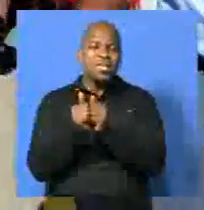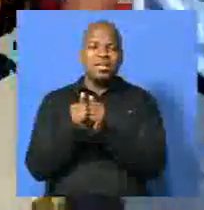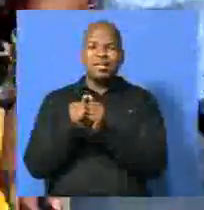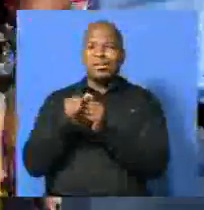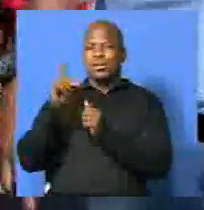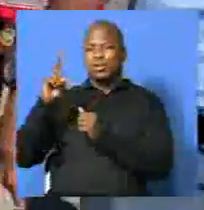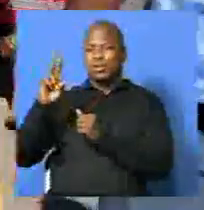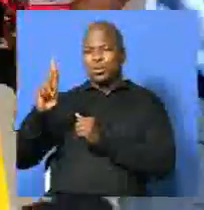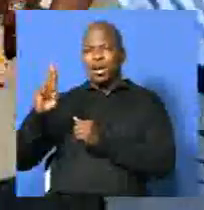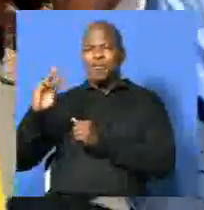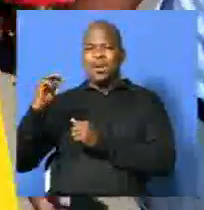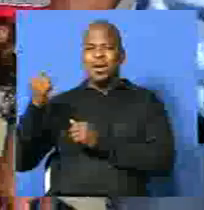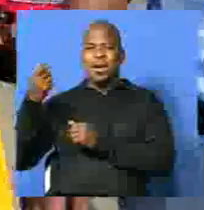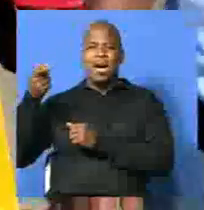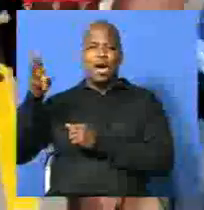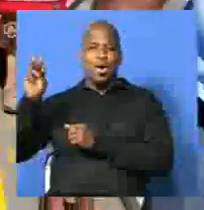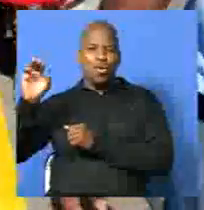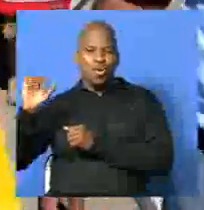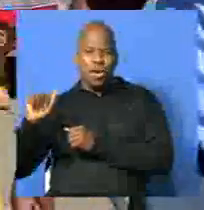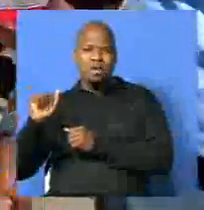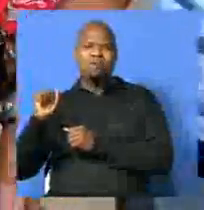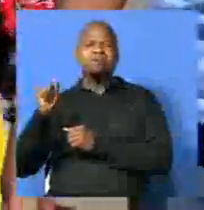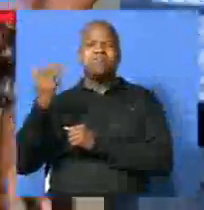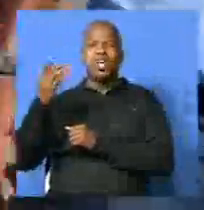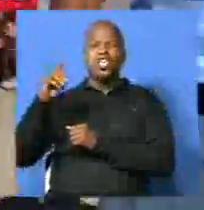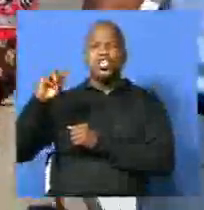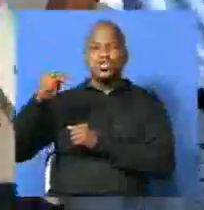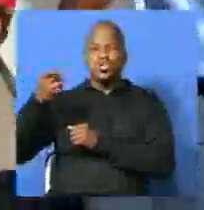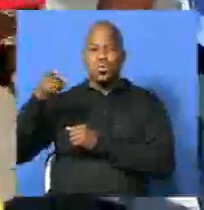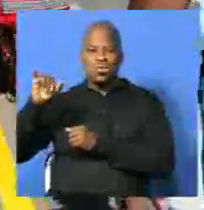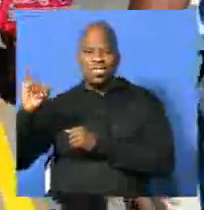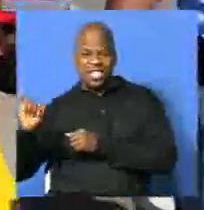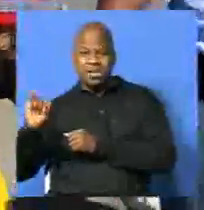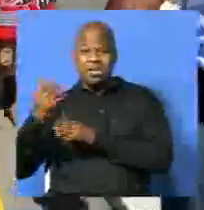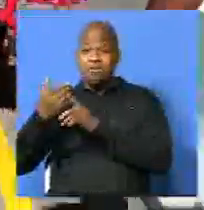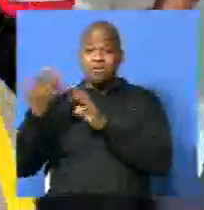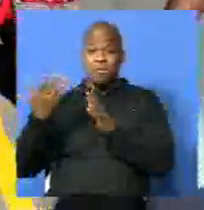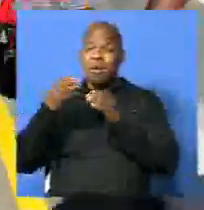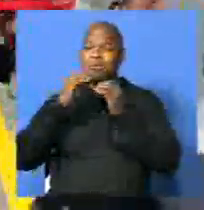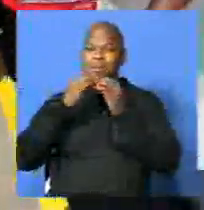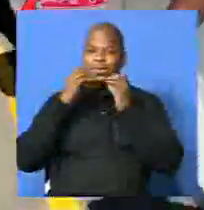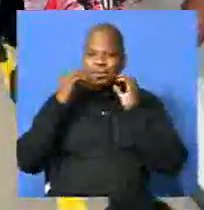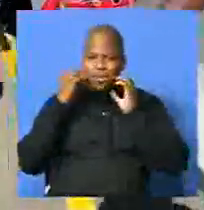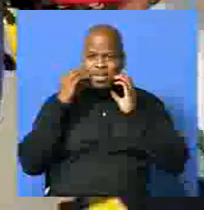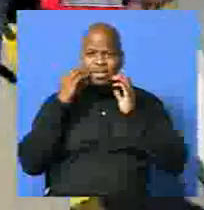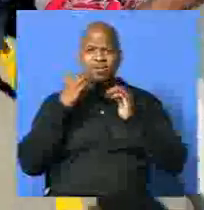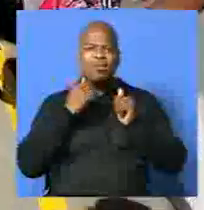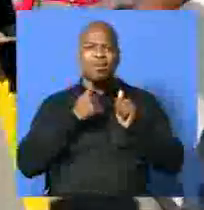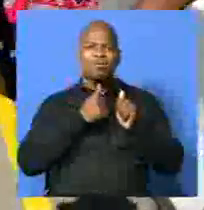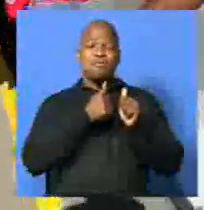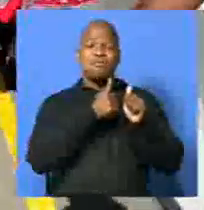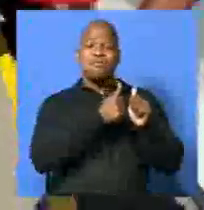Dr. Emerson Mnangagwa re na gape le ene re Philip Nyusi go tswa jalo ko latshe lone la Mozambique ba setswe morago jalo